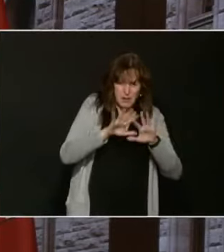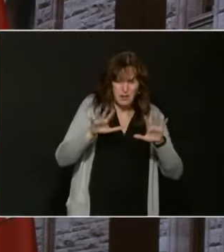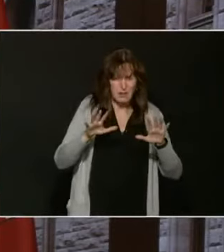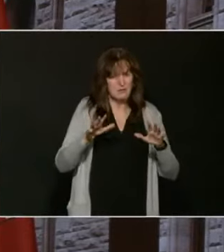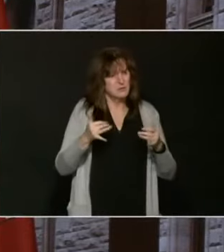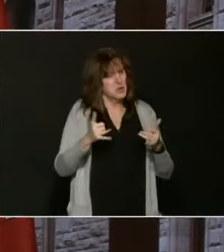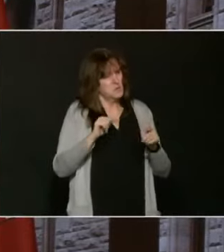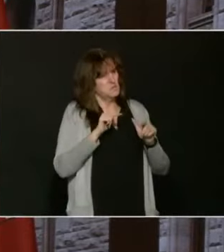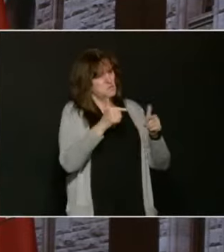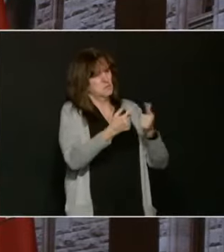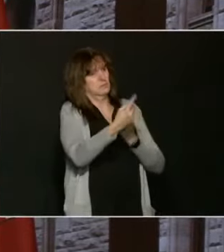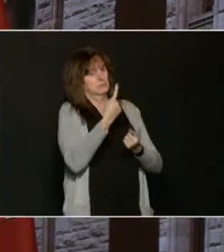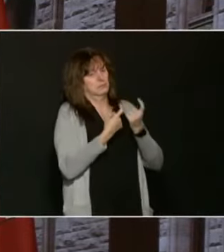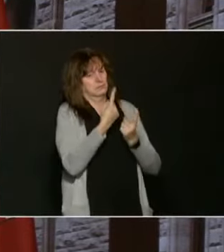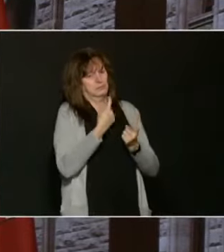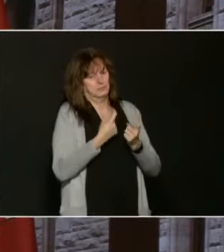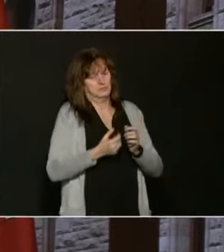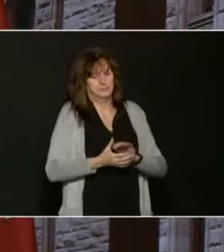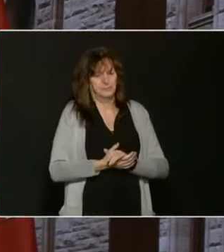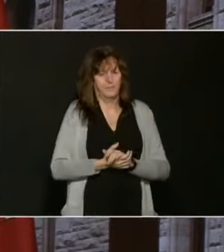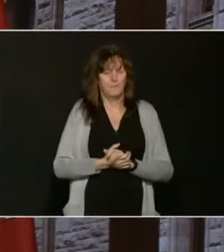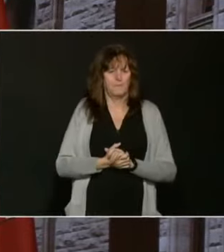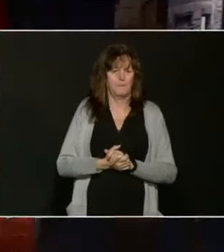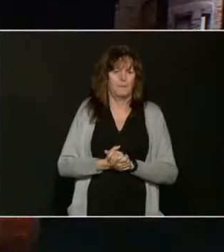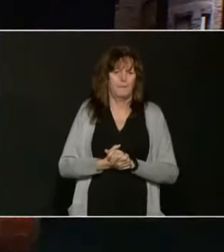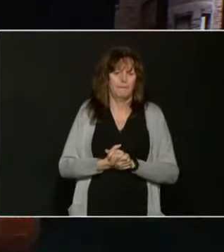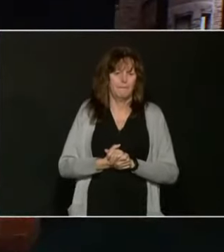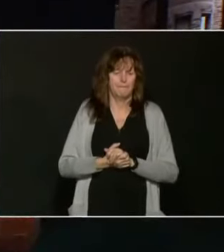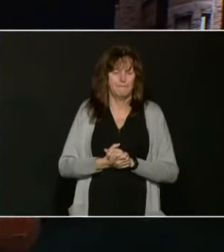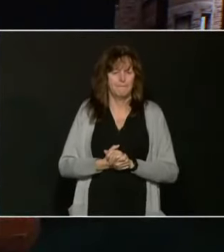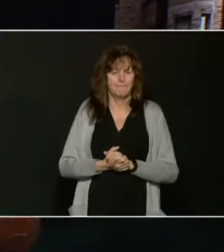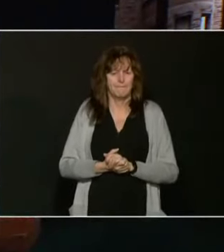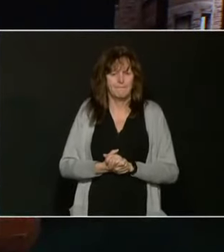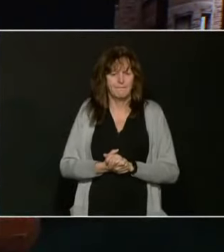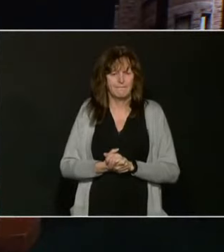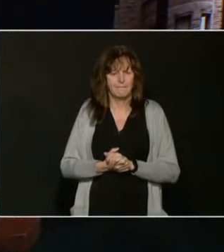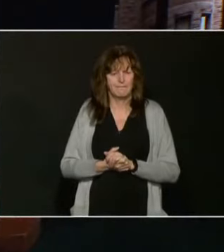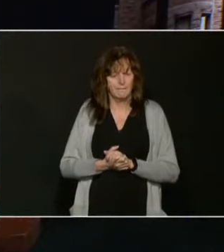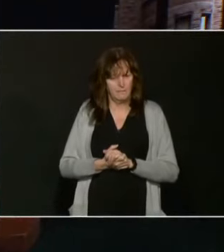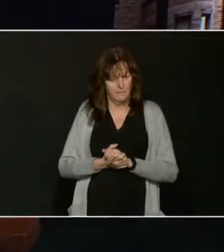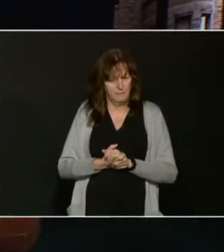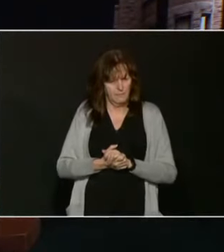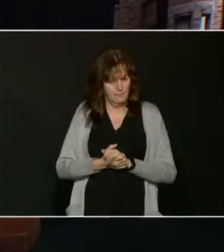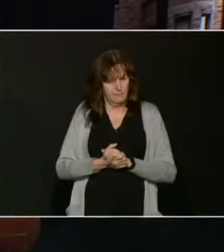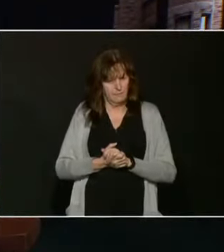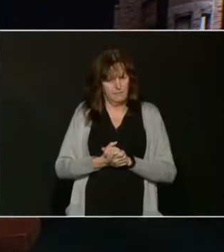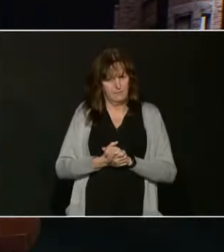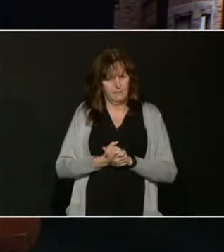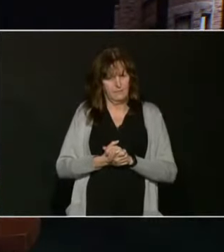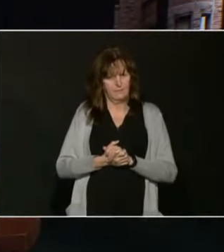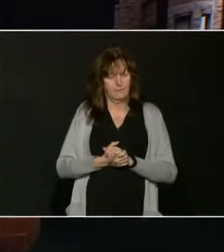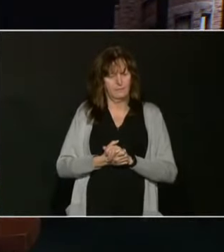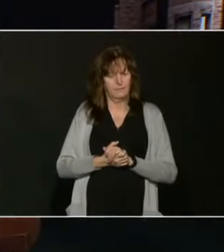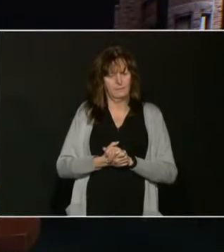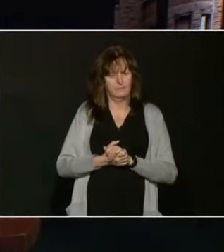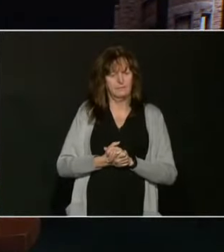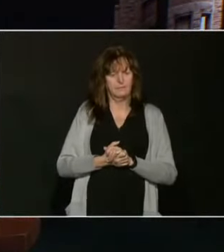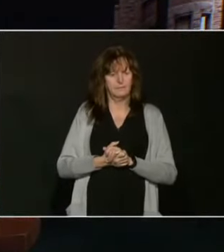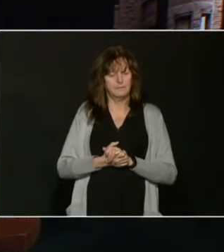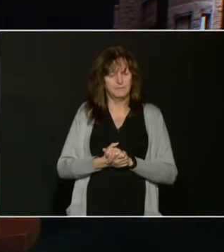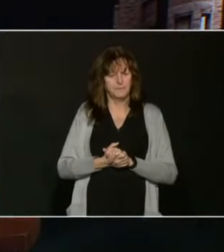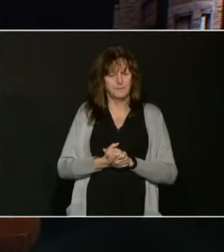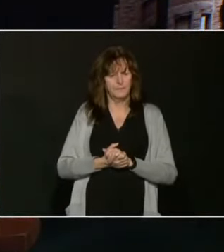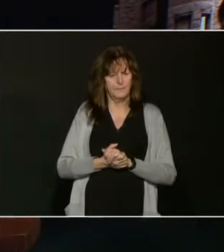go to the phone lines. Just a reminder, 1 question, 1 follow-up. Over to the first question, please. Your